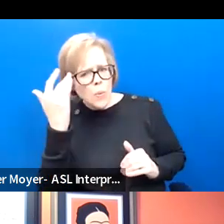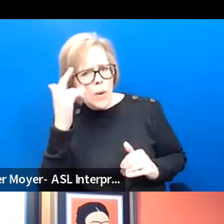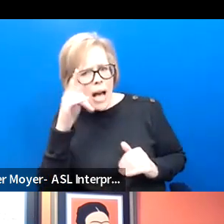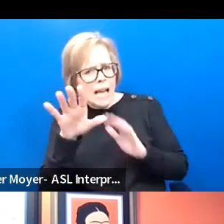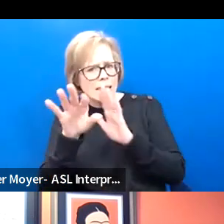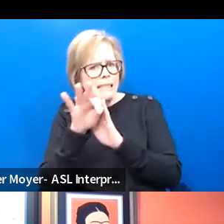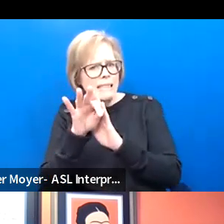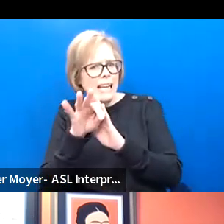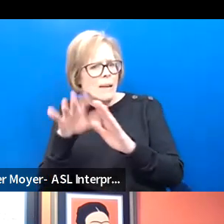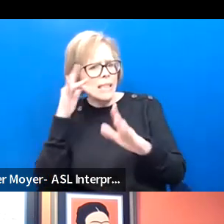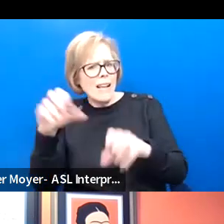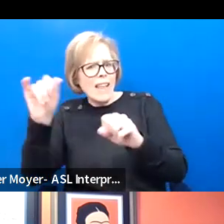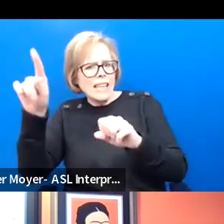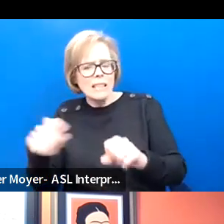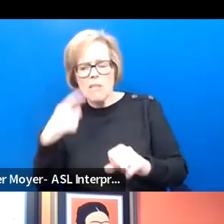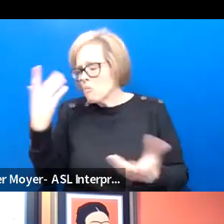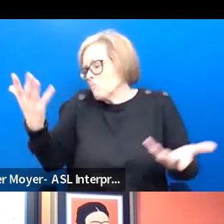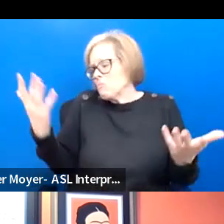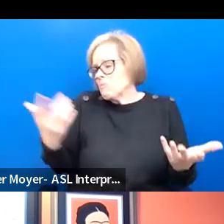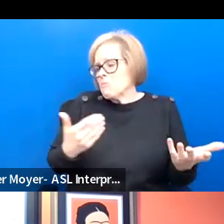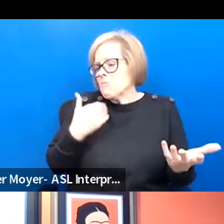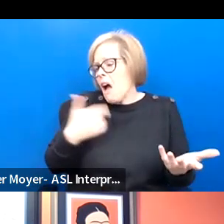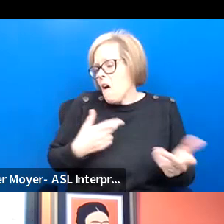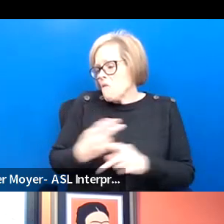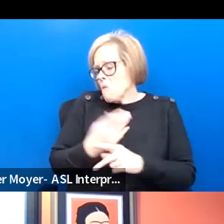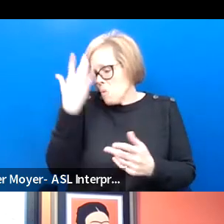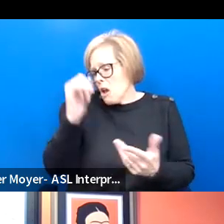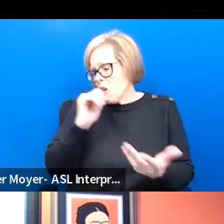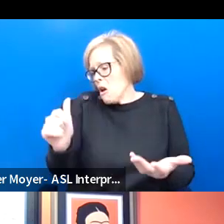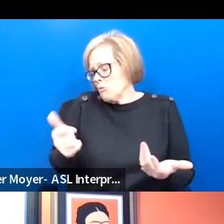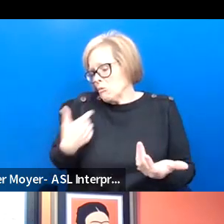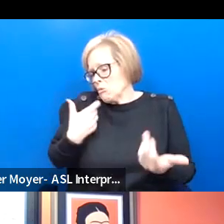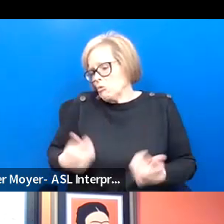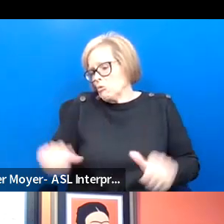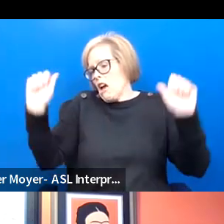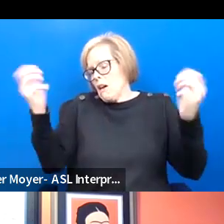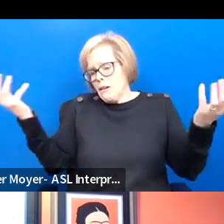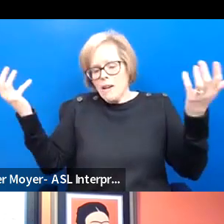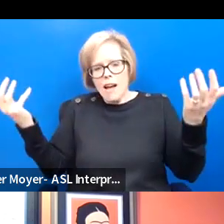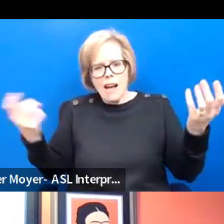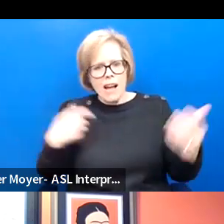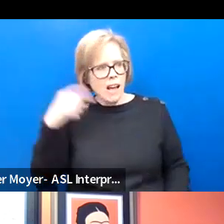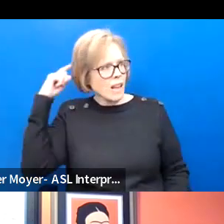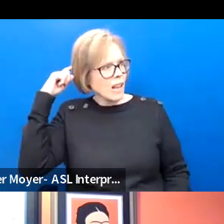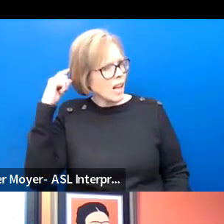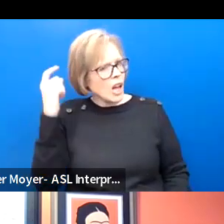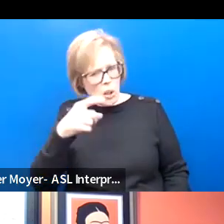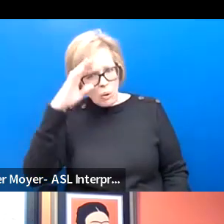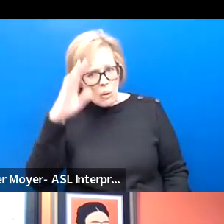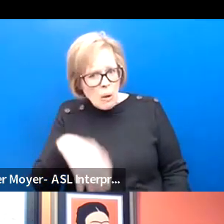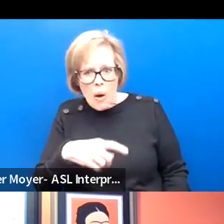you take it? And they said, what the heck? I figured it was worth a shot. And I'd be going, oh my goodness,